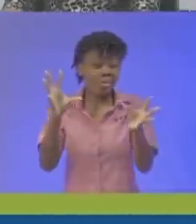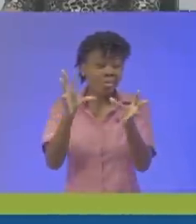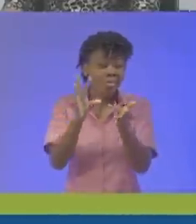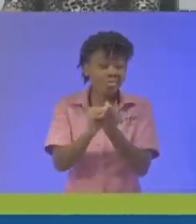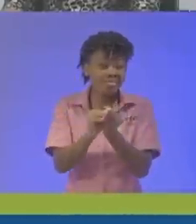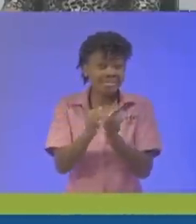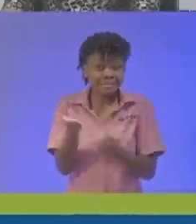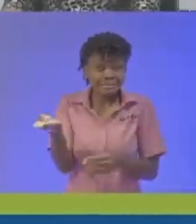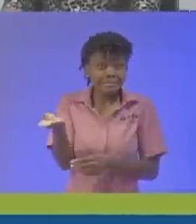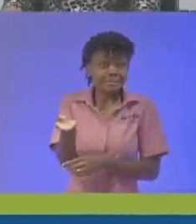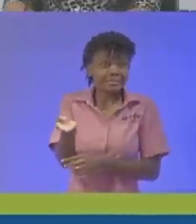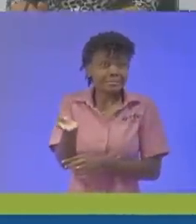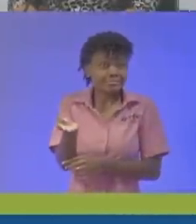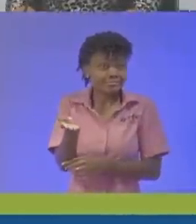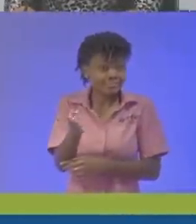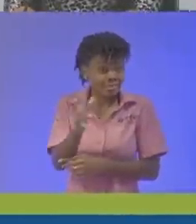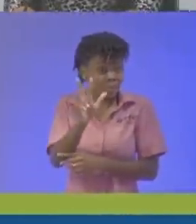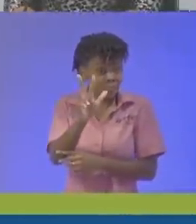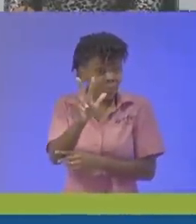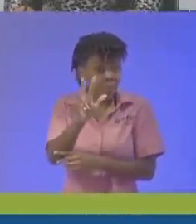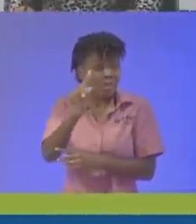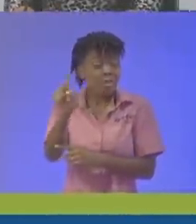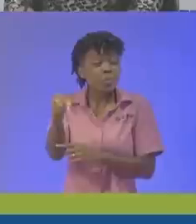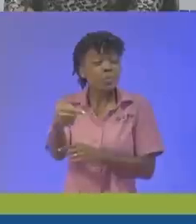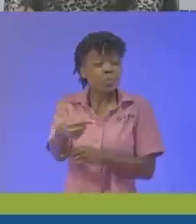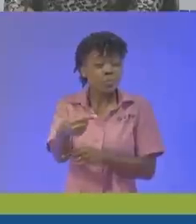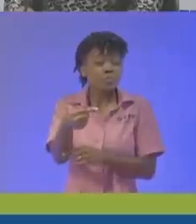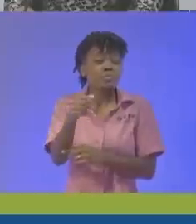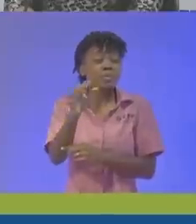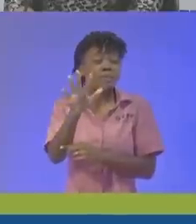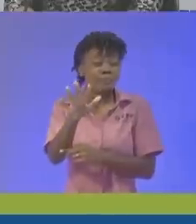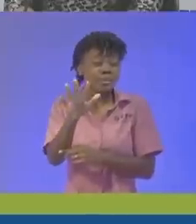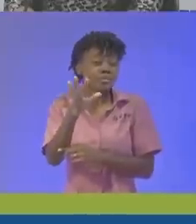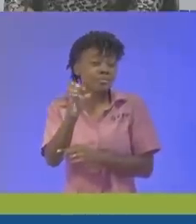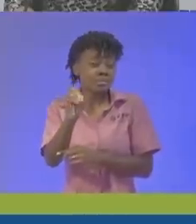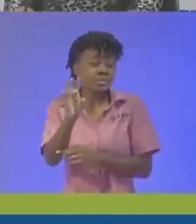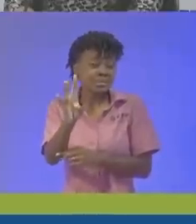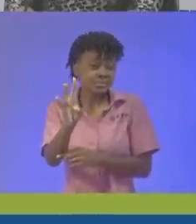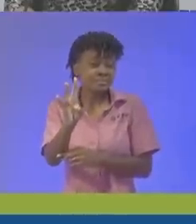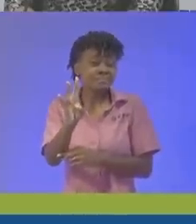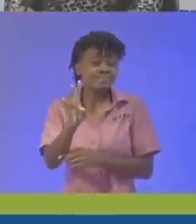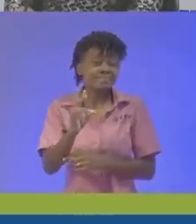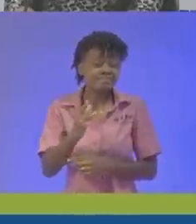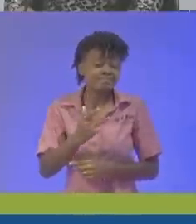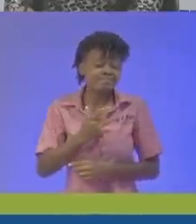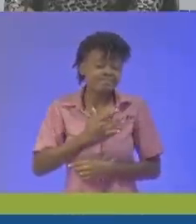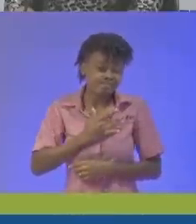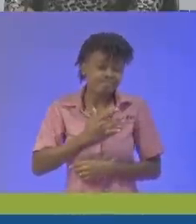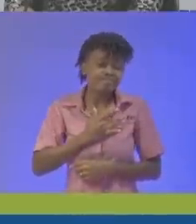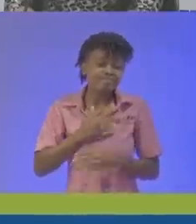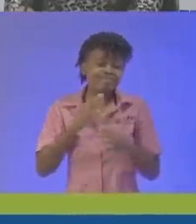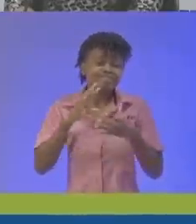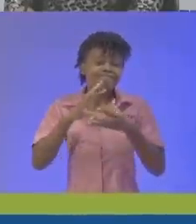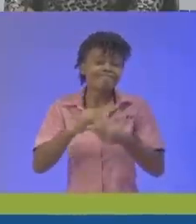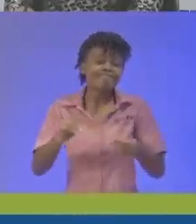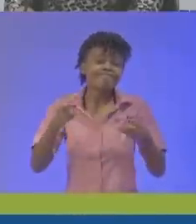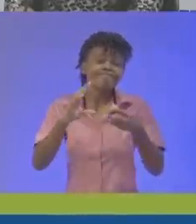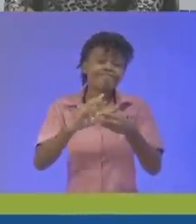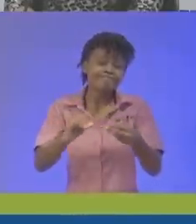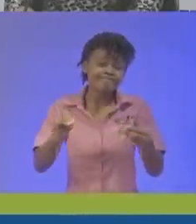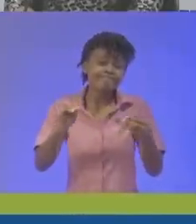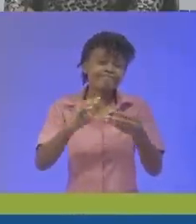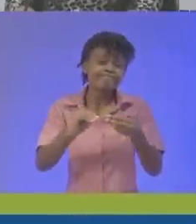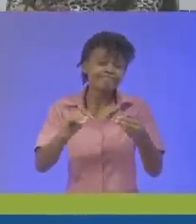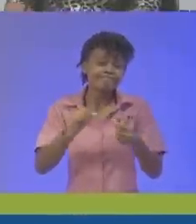3,507. We would like to express our sincere condolences to the relatives, friends, and